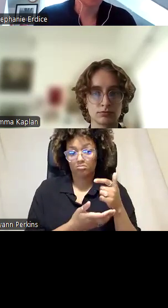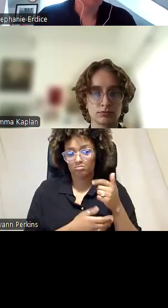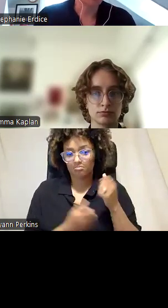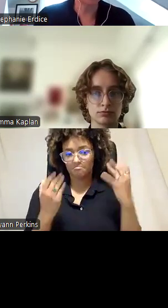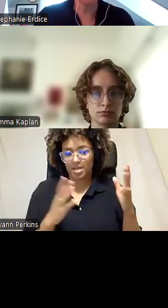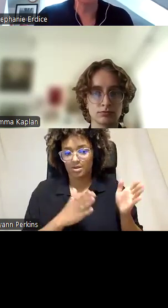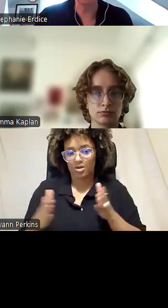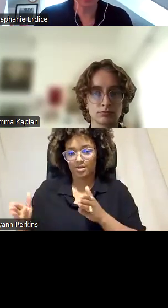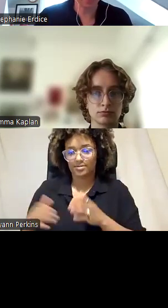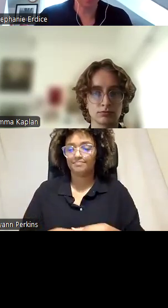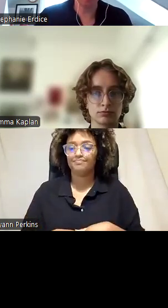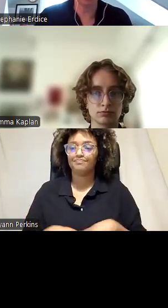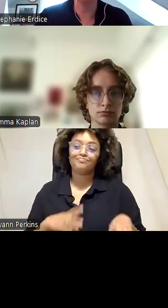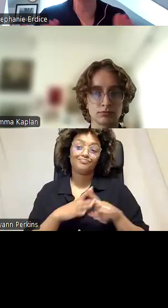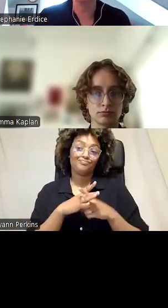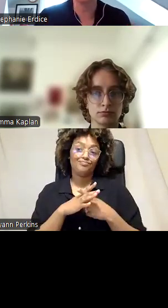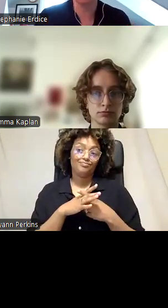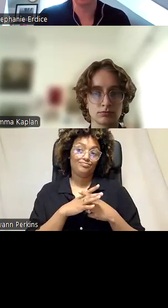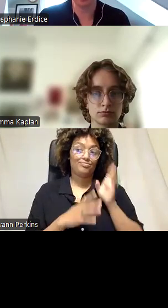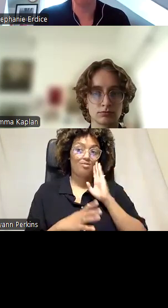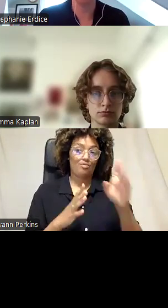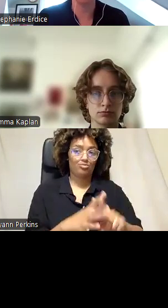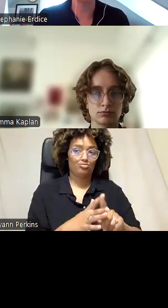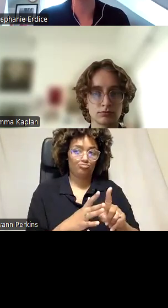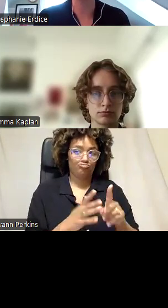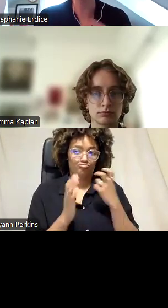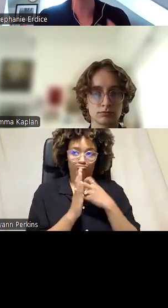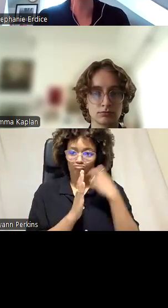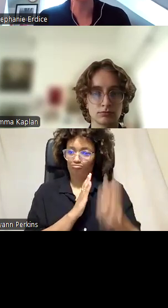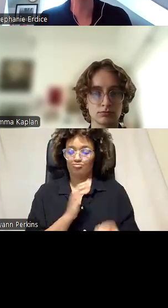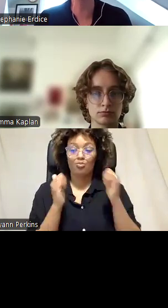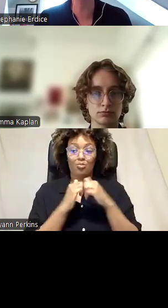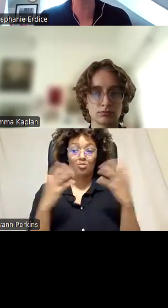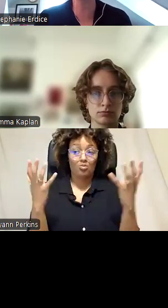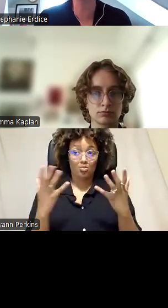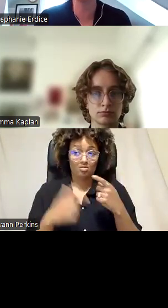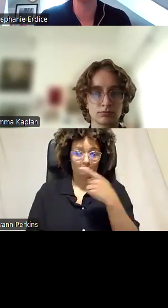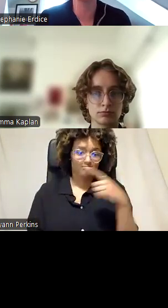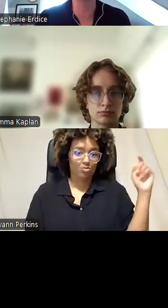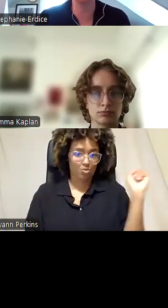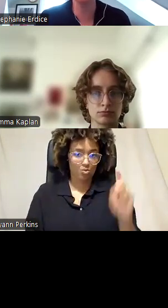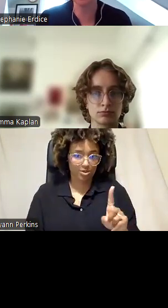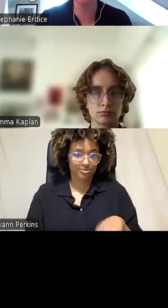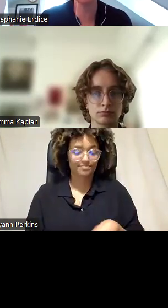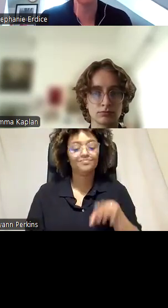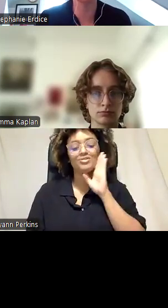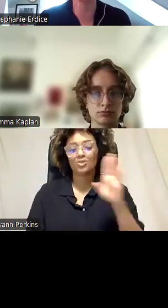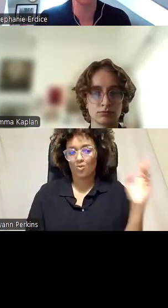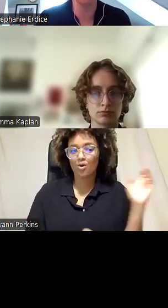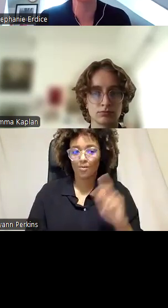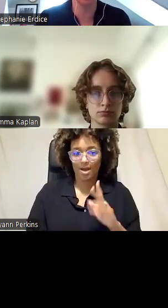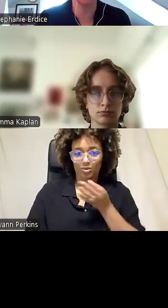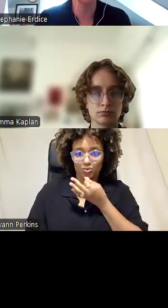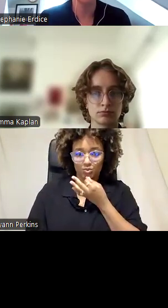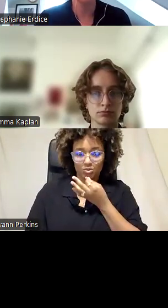started, we are going to jump right in with this question that I have for you. So we're going to come back to this. So don't put anything in